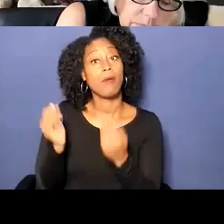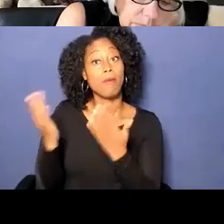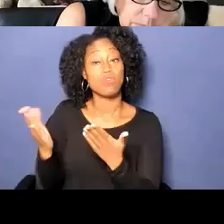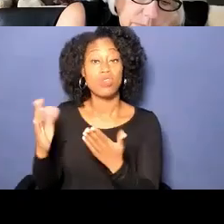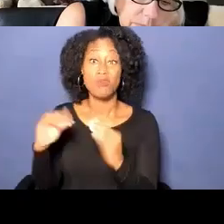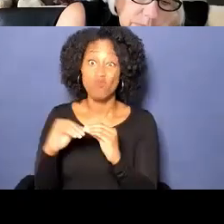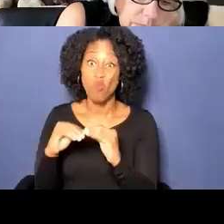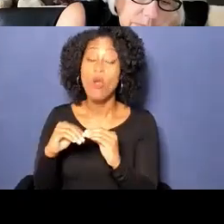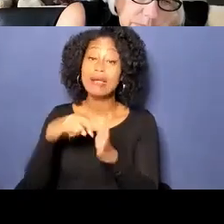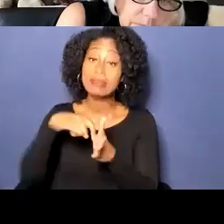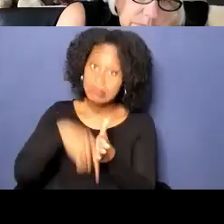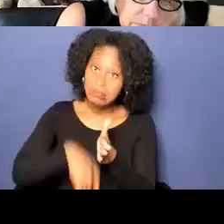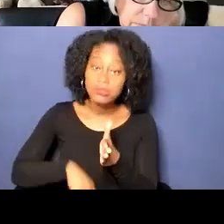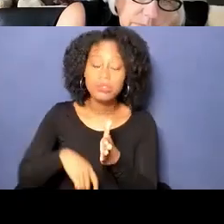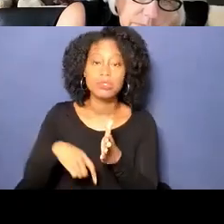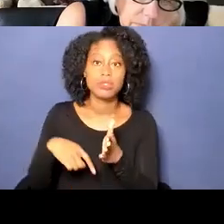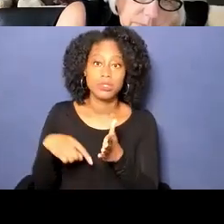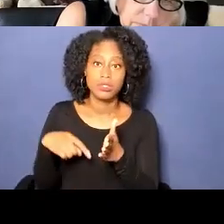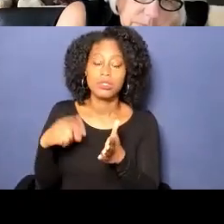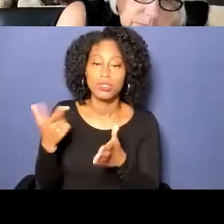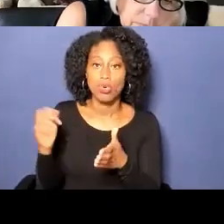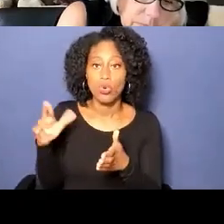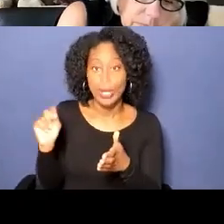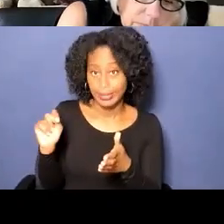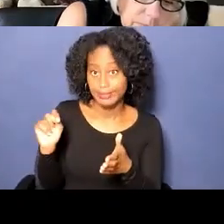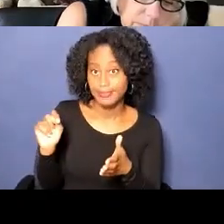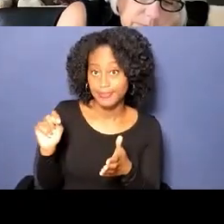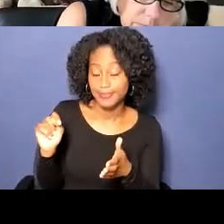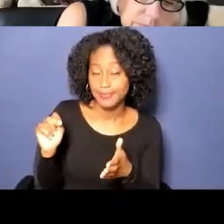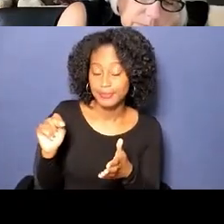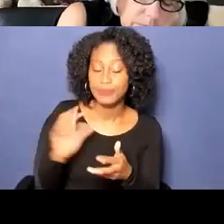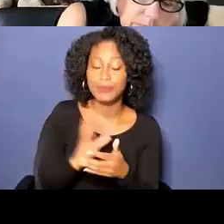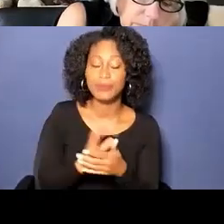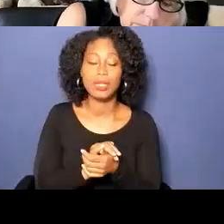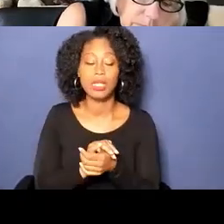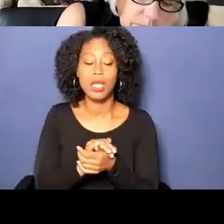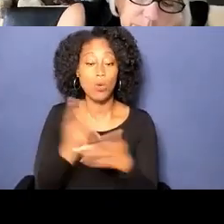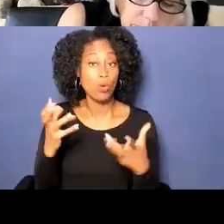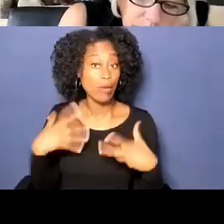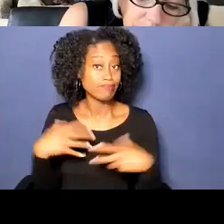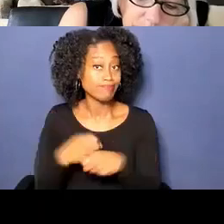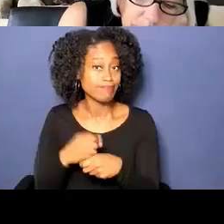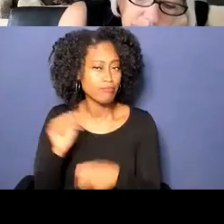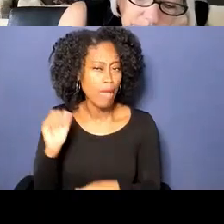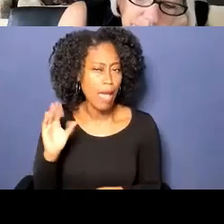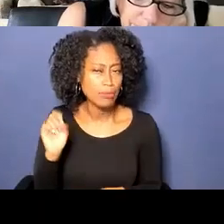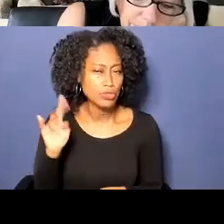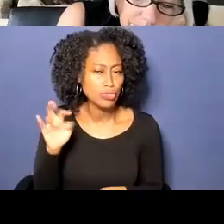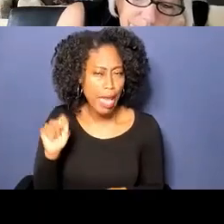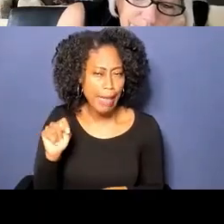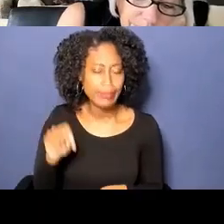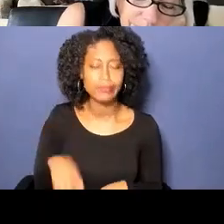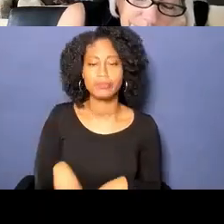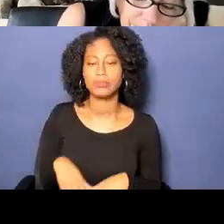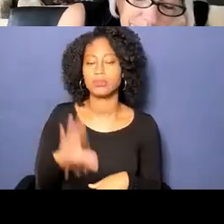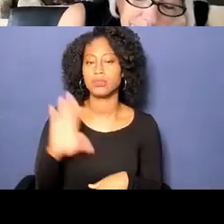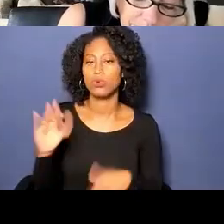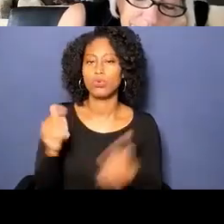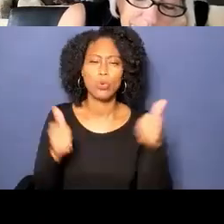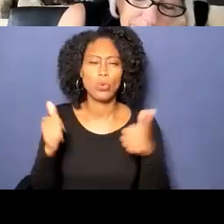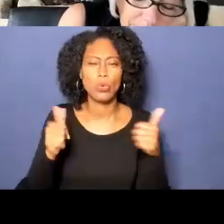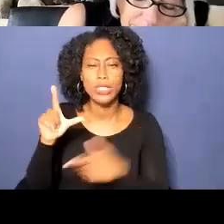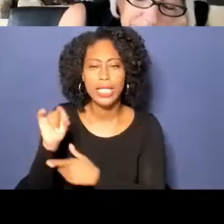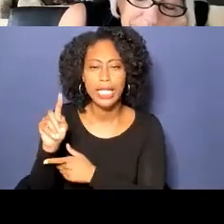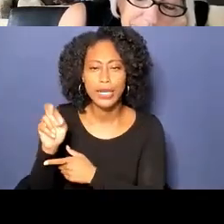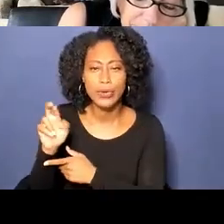grants. Where there's, again, we're asking for the abstract and some literature and going through all your own,